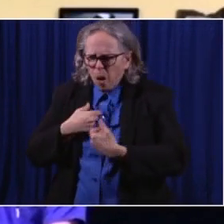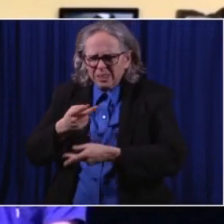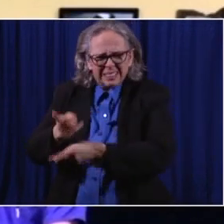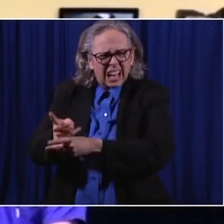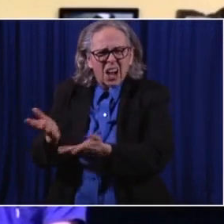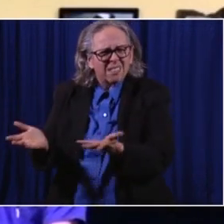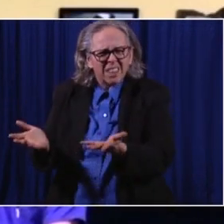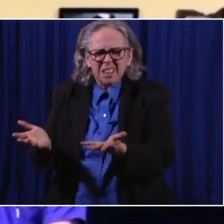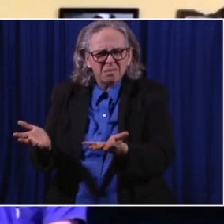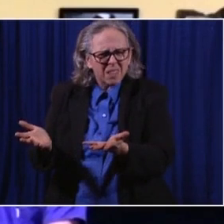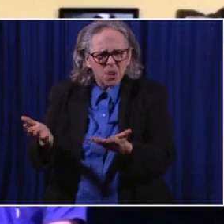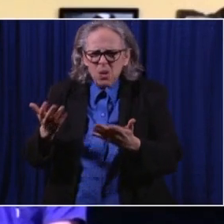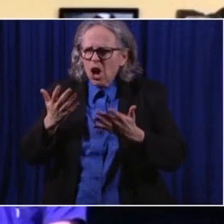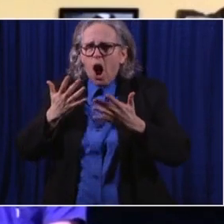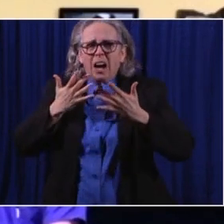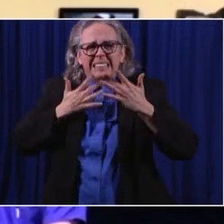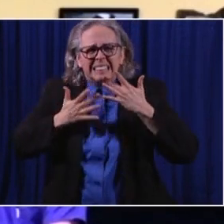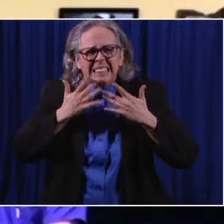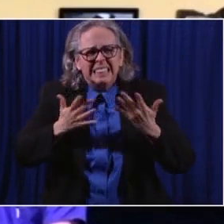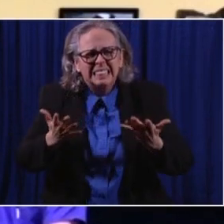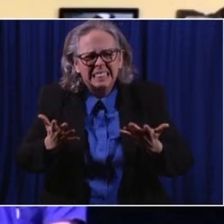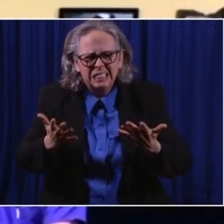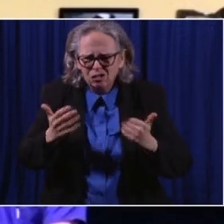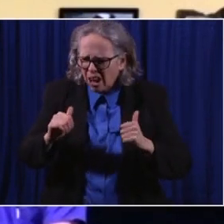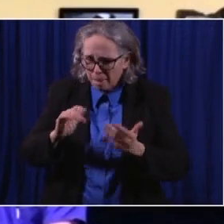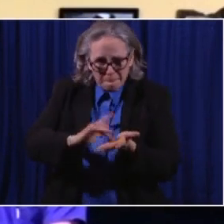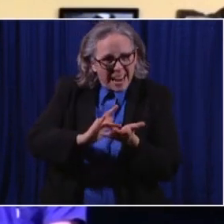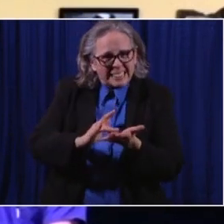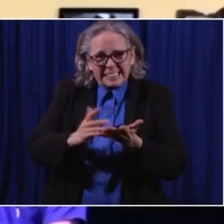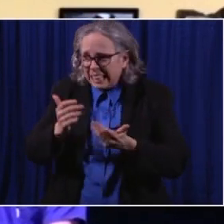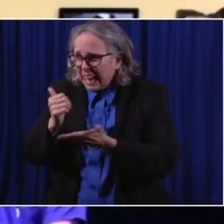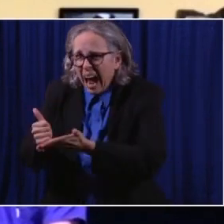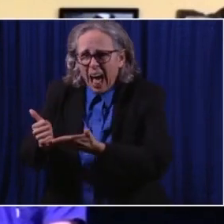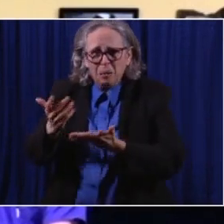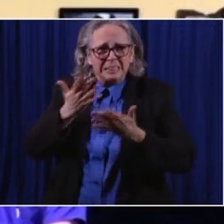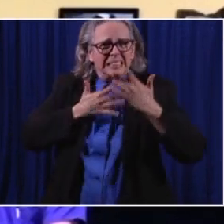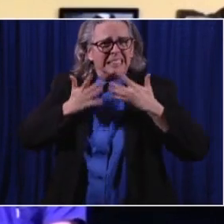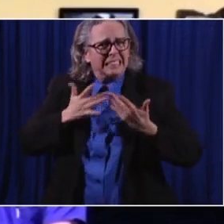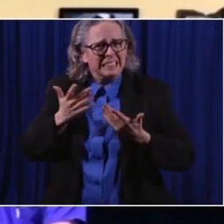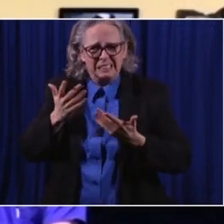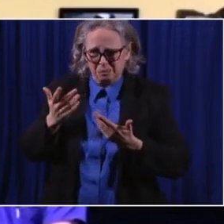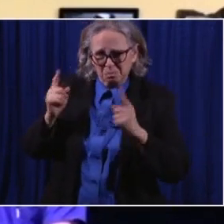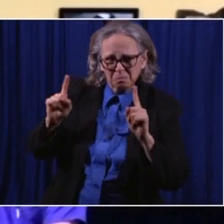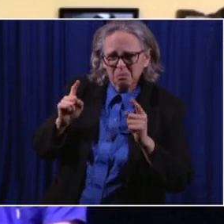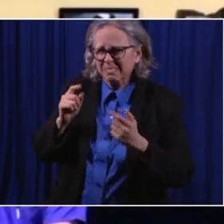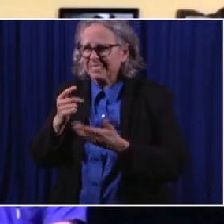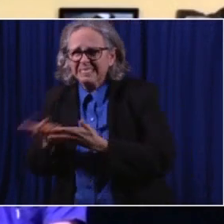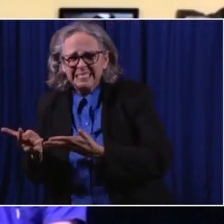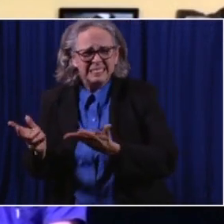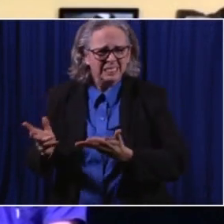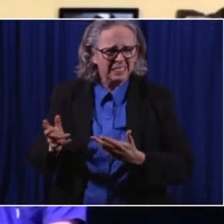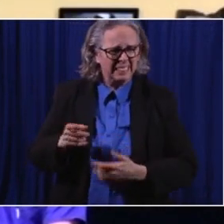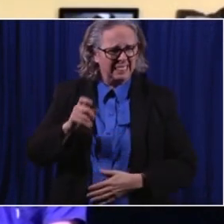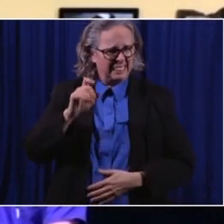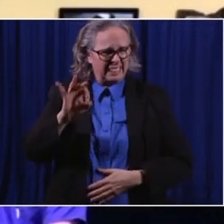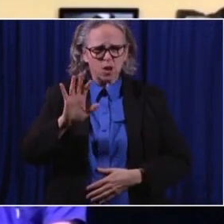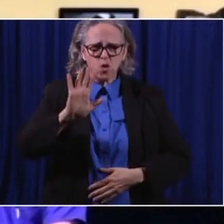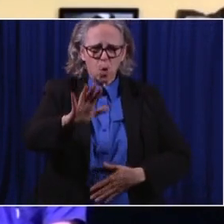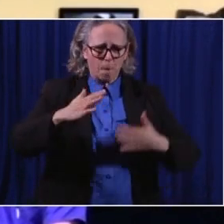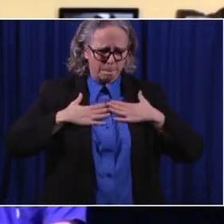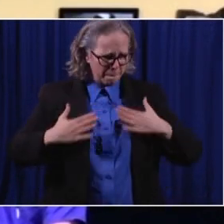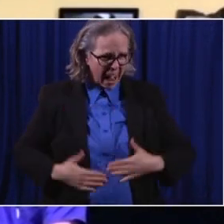patients, but it's what we have. Once you have the virus, how it's going to play out in your body is how it's going to play out. This vaccine